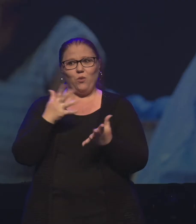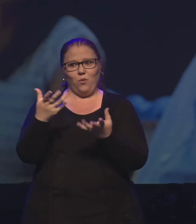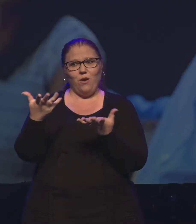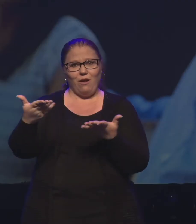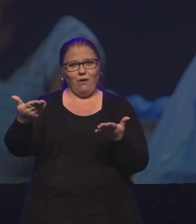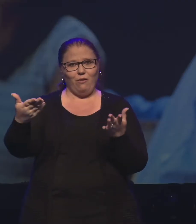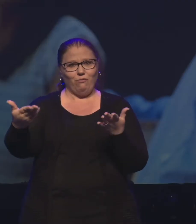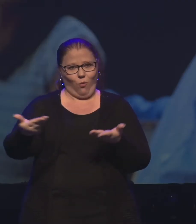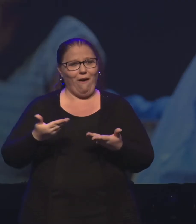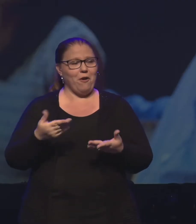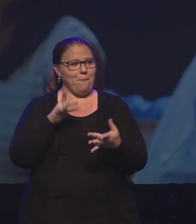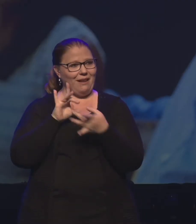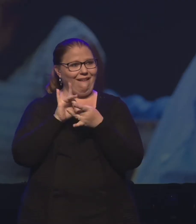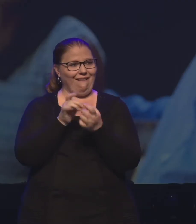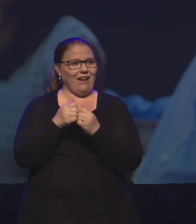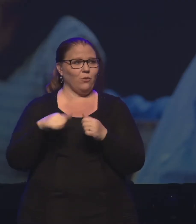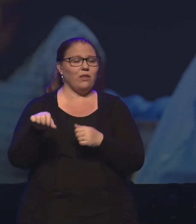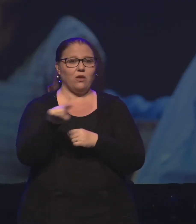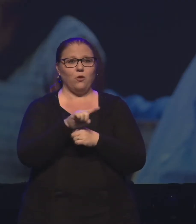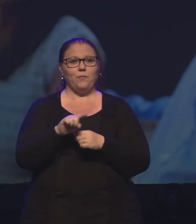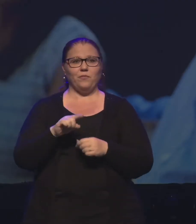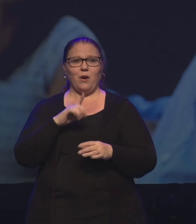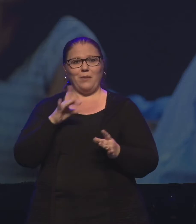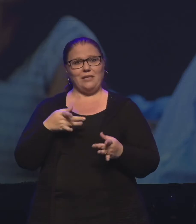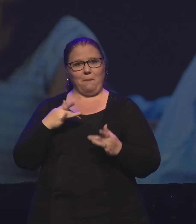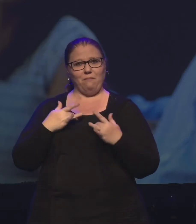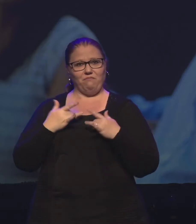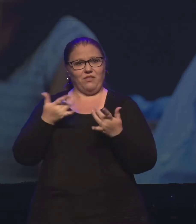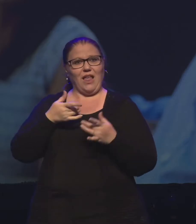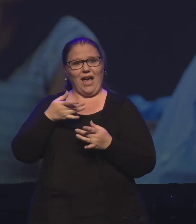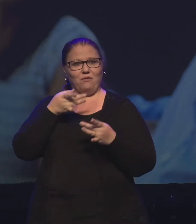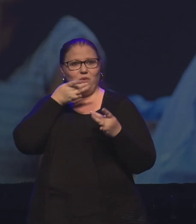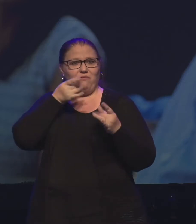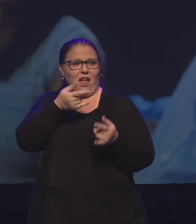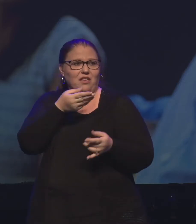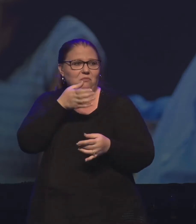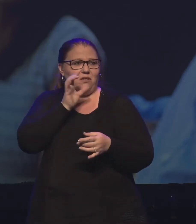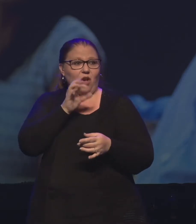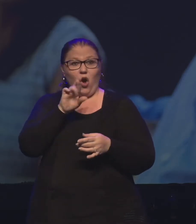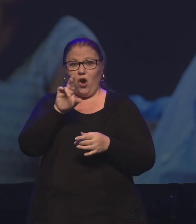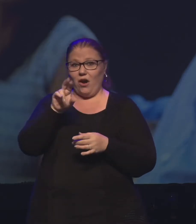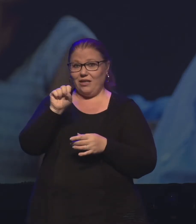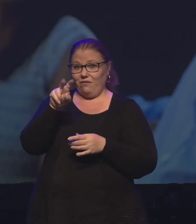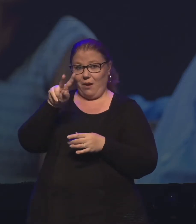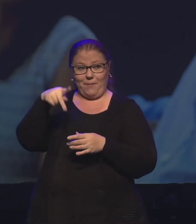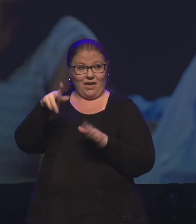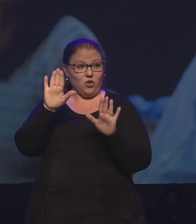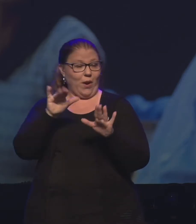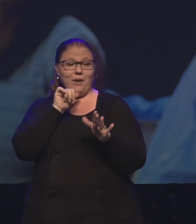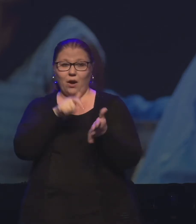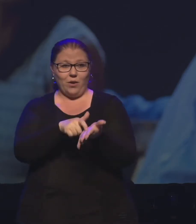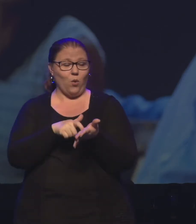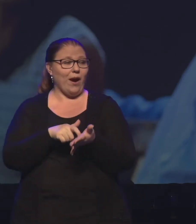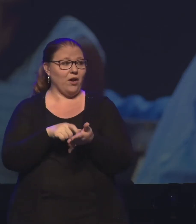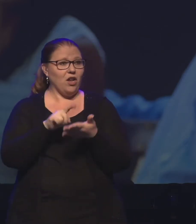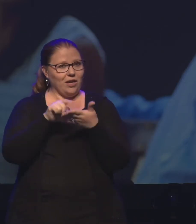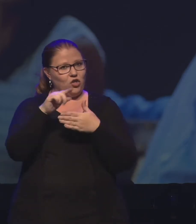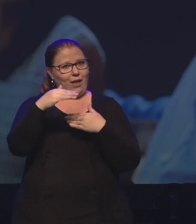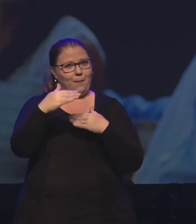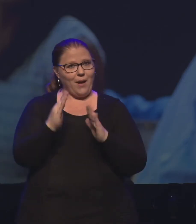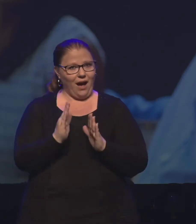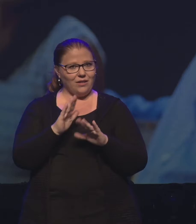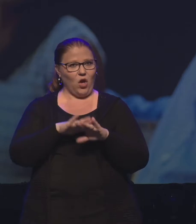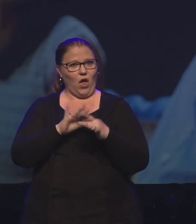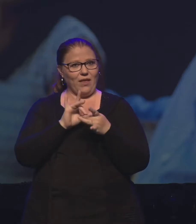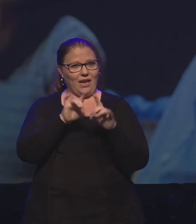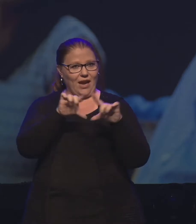and connect with you. There'll be some light refreshments, and so an RSVP is great, but not required. You can check the box on